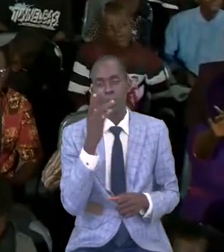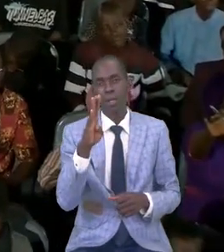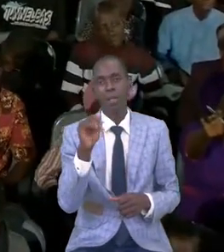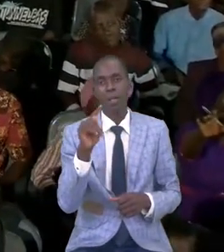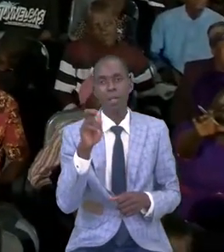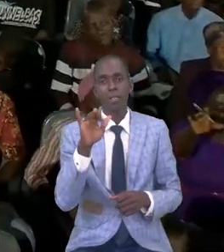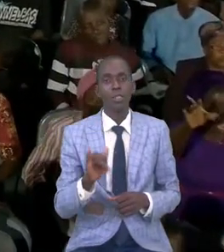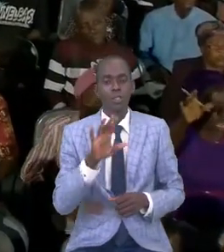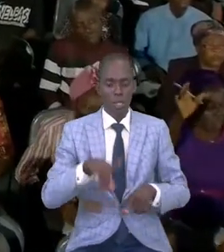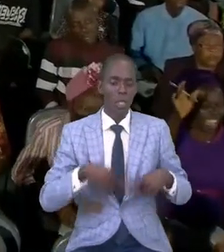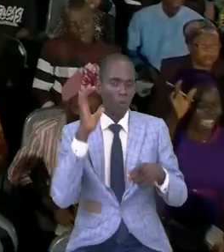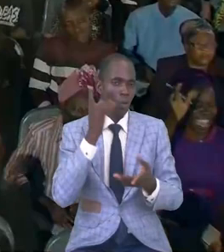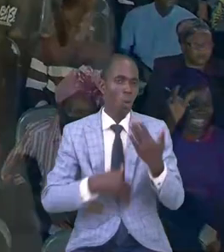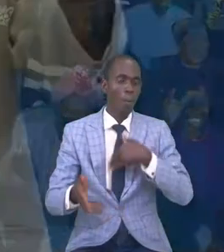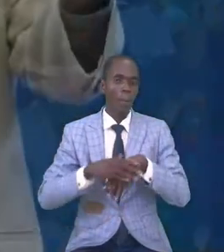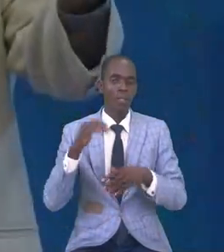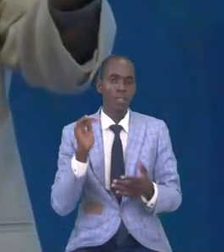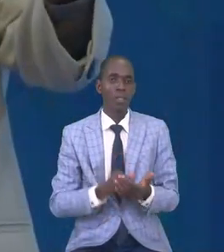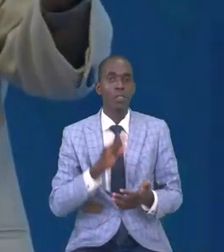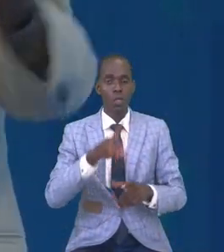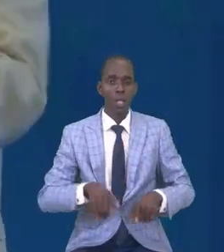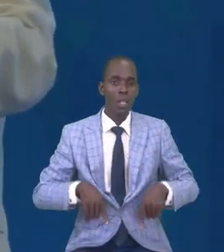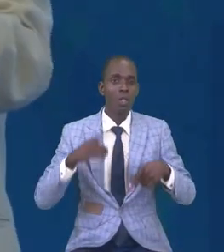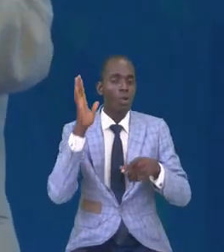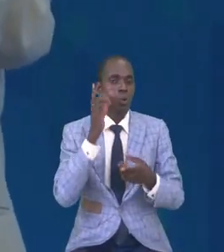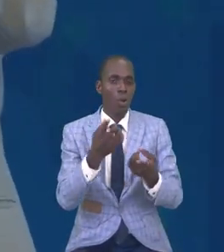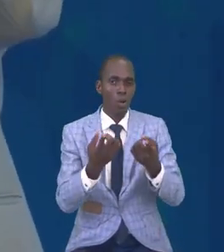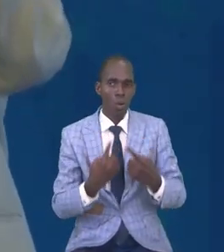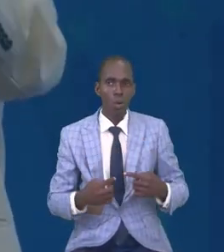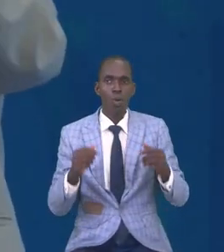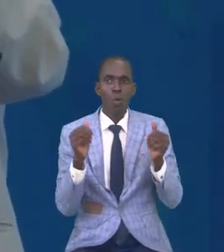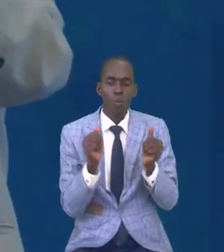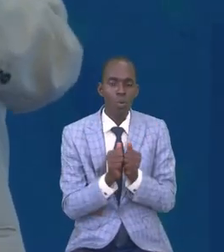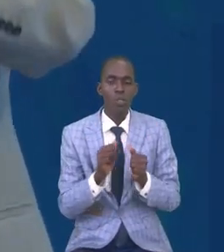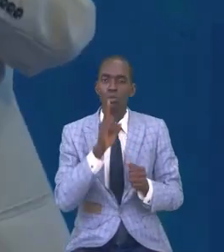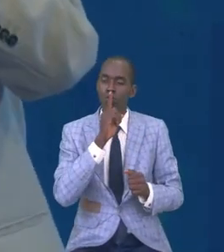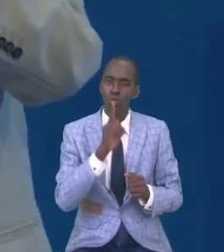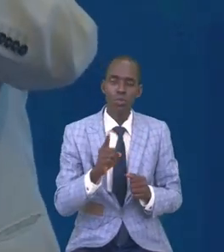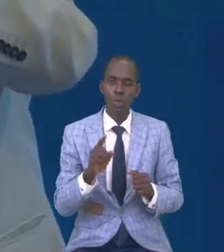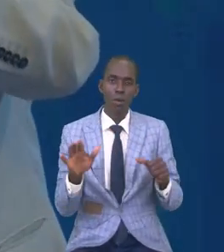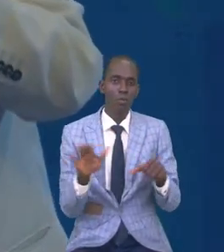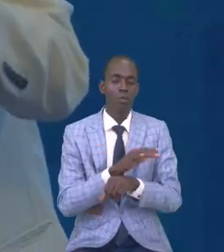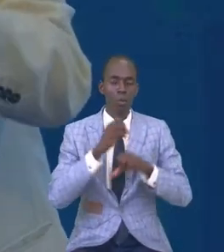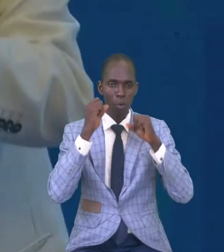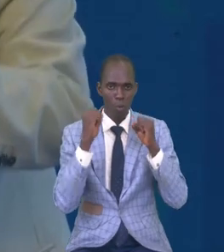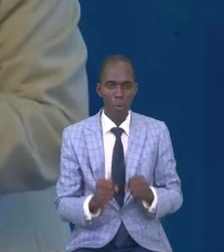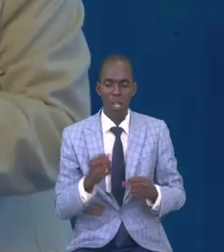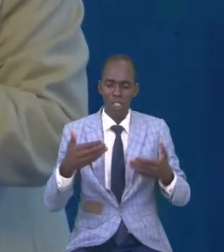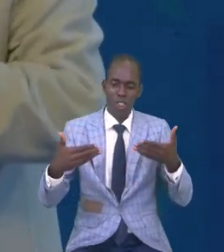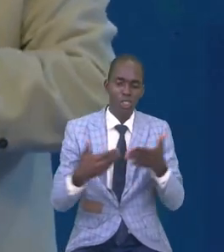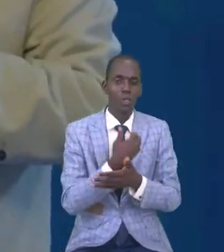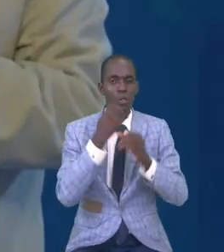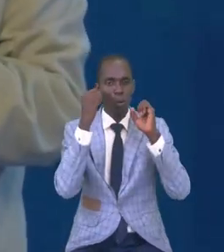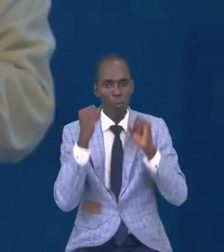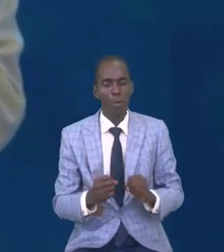back again. Your life will come with re-power, new power